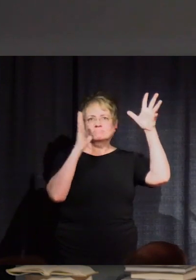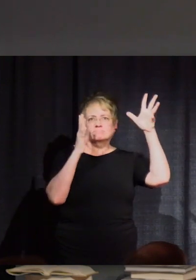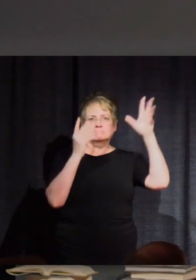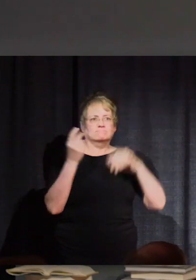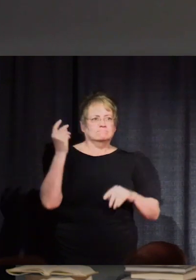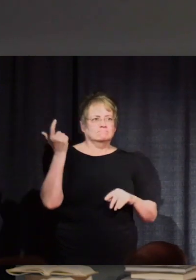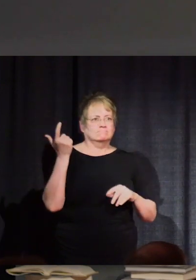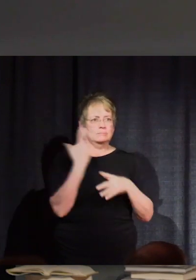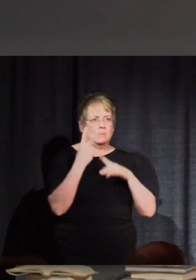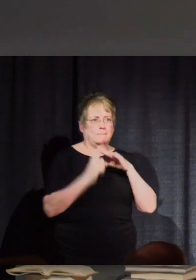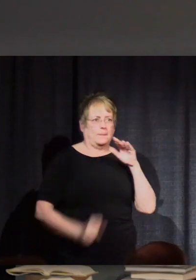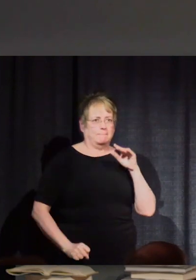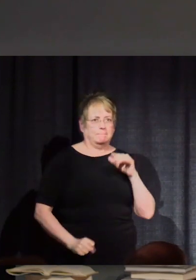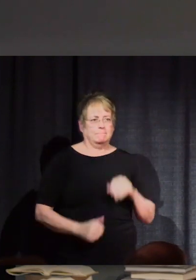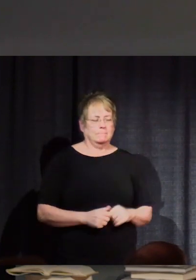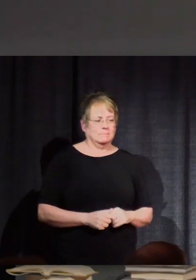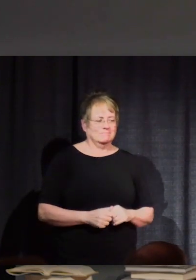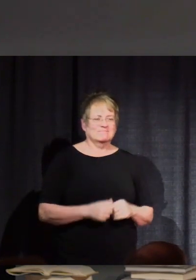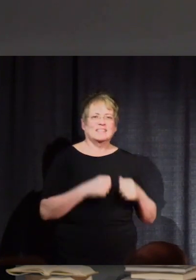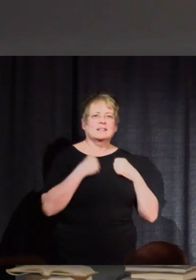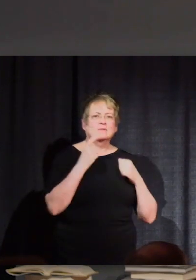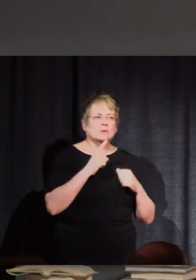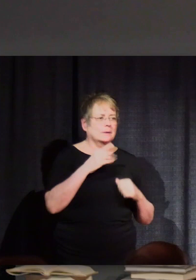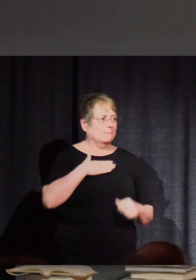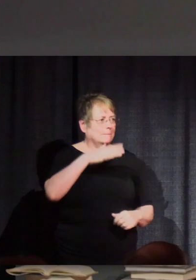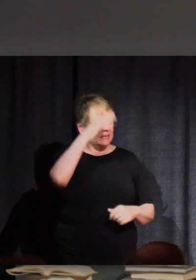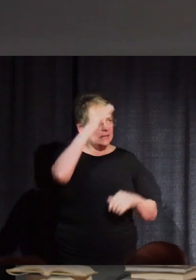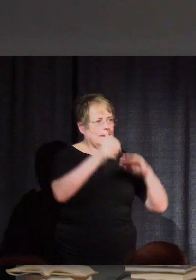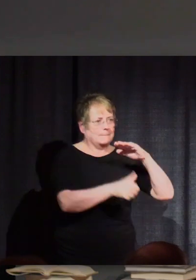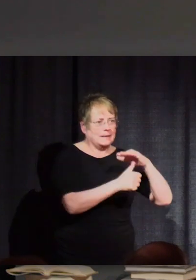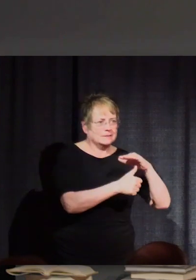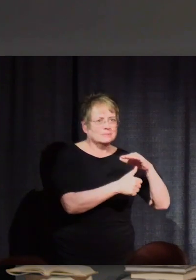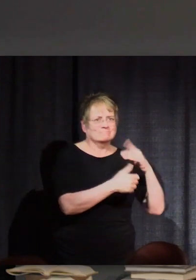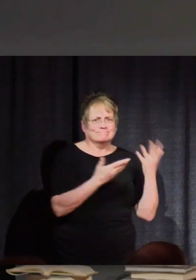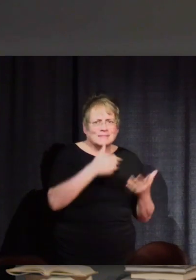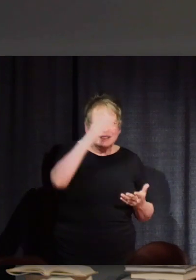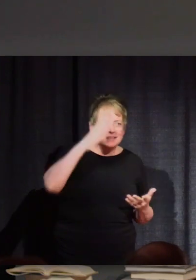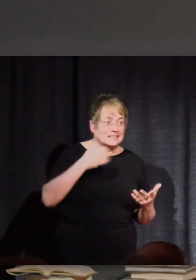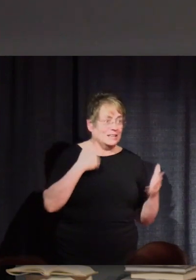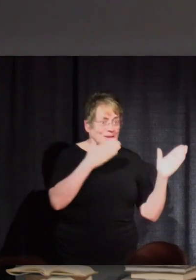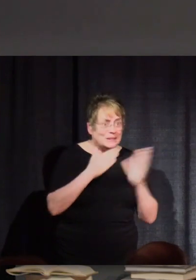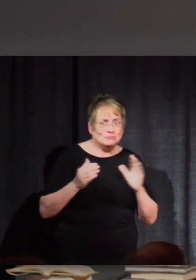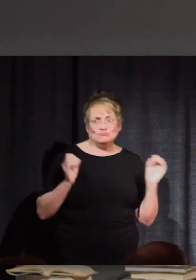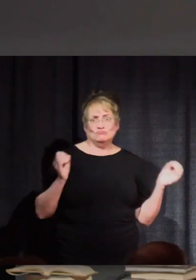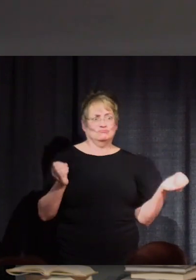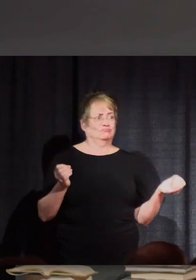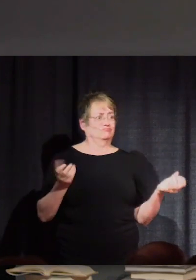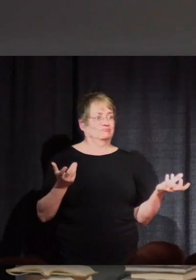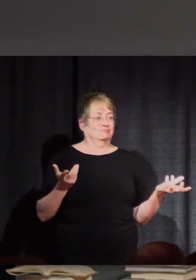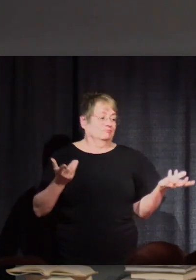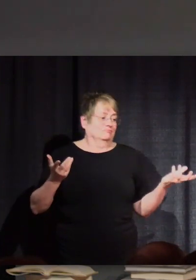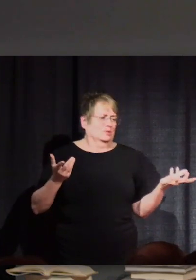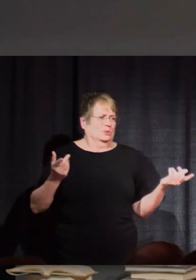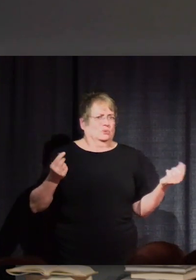instant. I was in my dad's basement in Alaska with no plan. So with nothing to lose, I